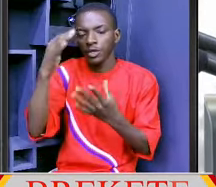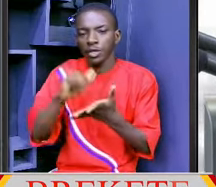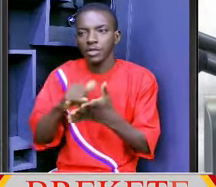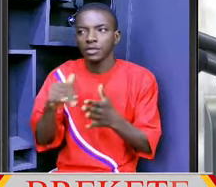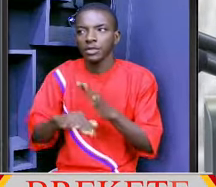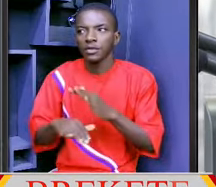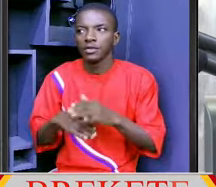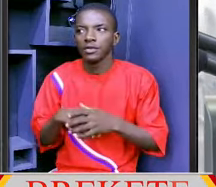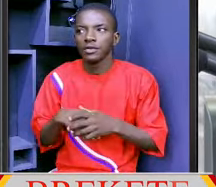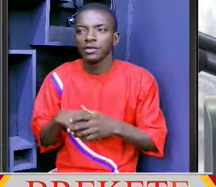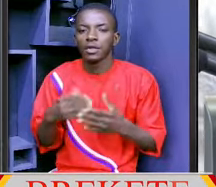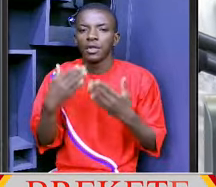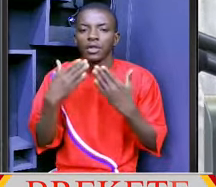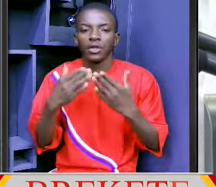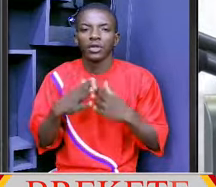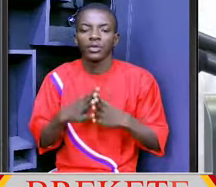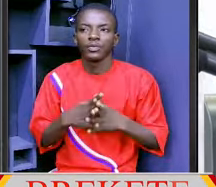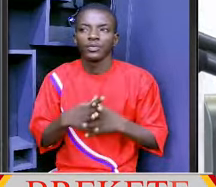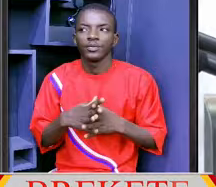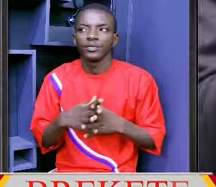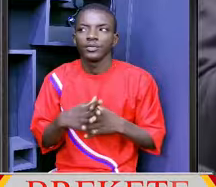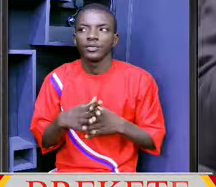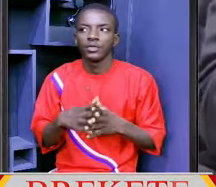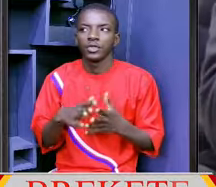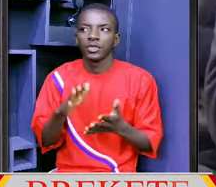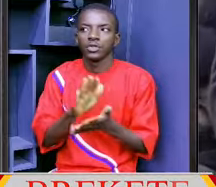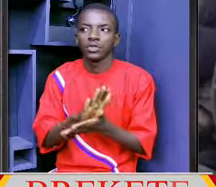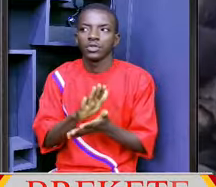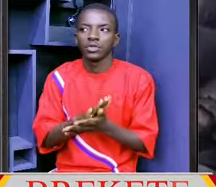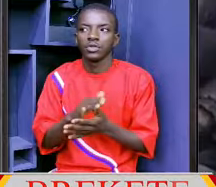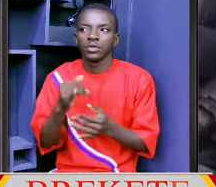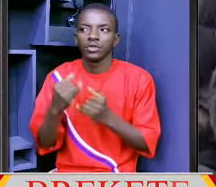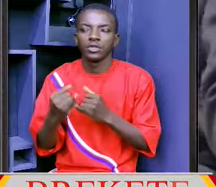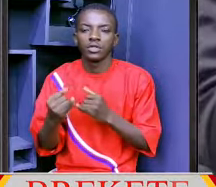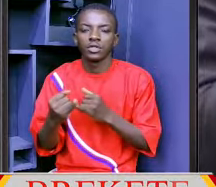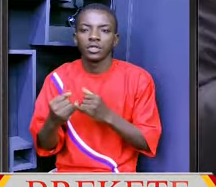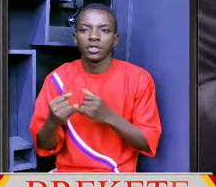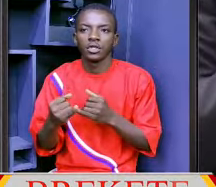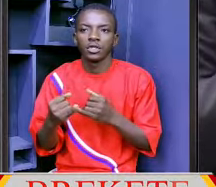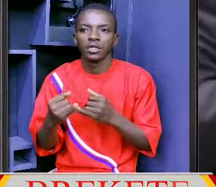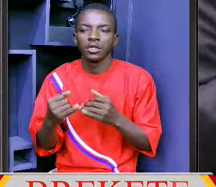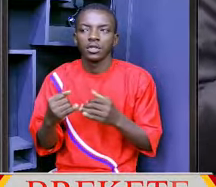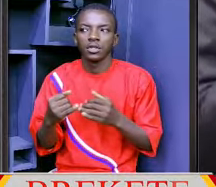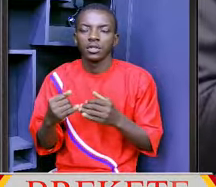sir. Thank you, my honorable president. The school has finally sent us the